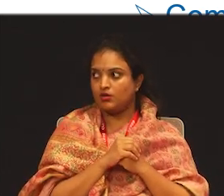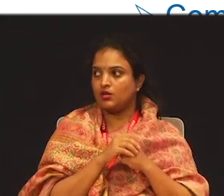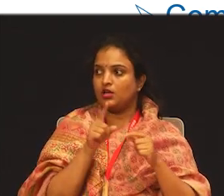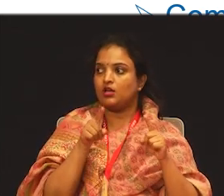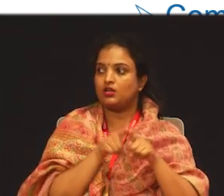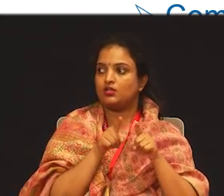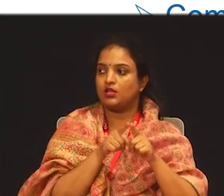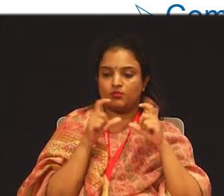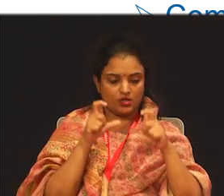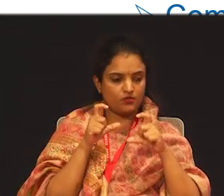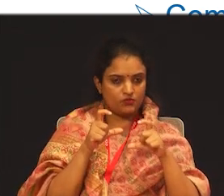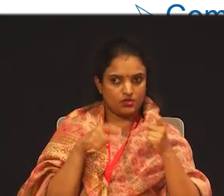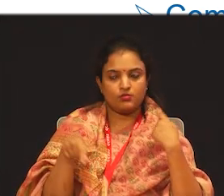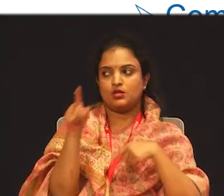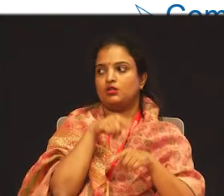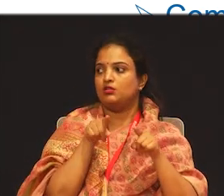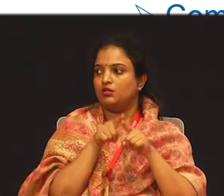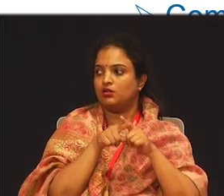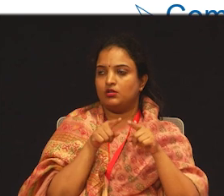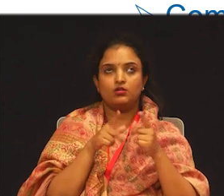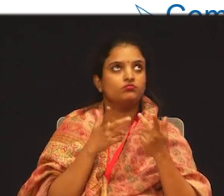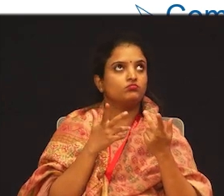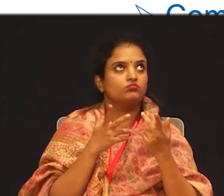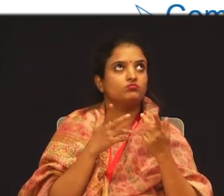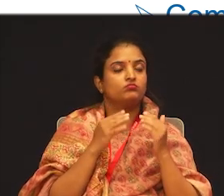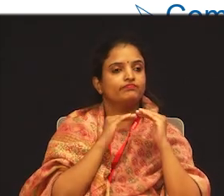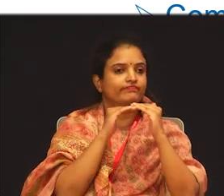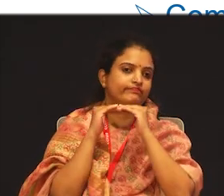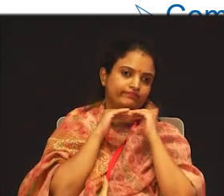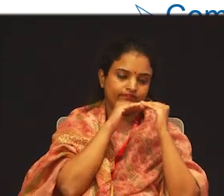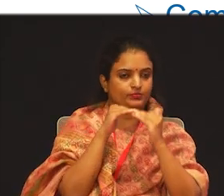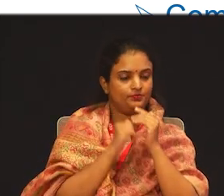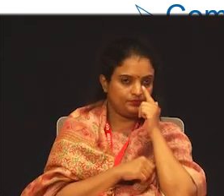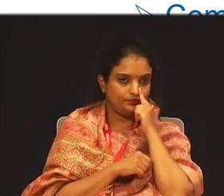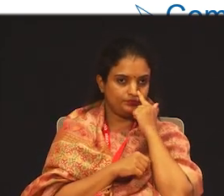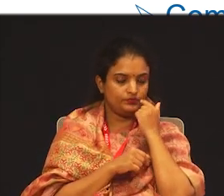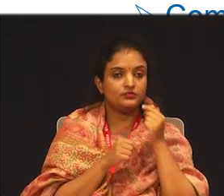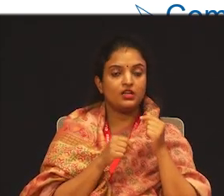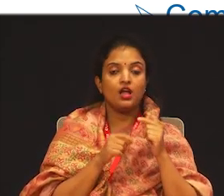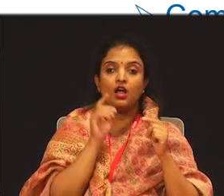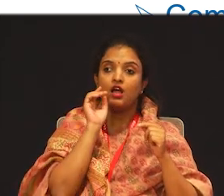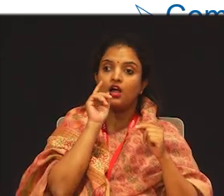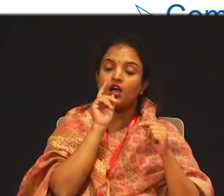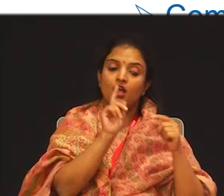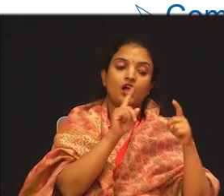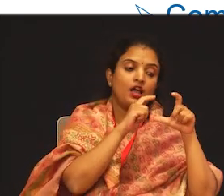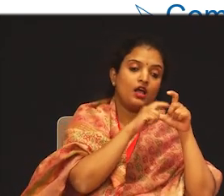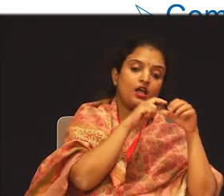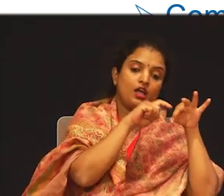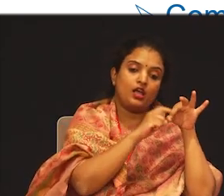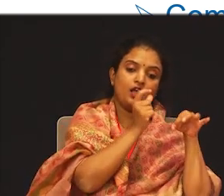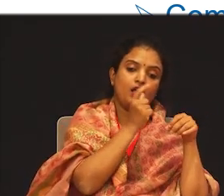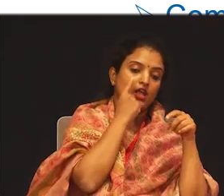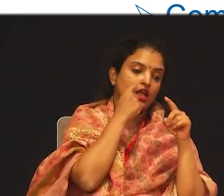comfortable with the mic. That is principle of equity. And equality would have been, we have provided the